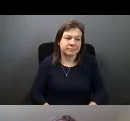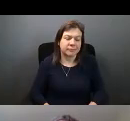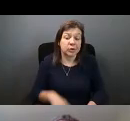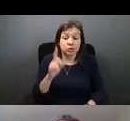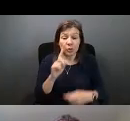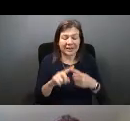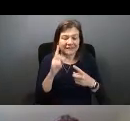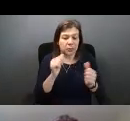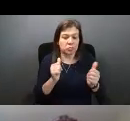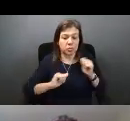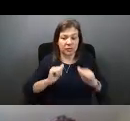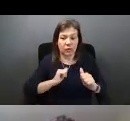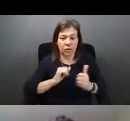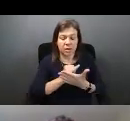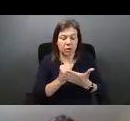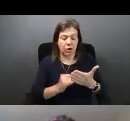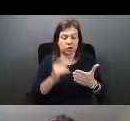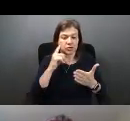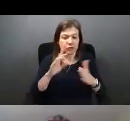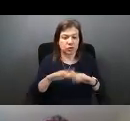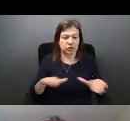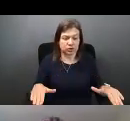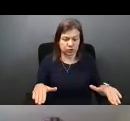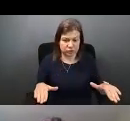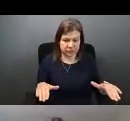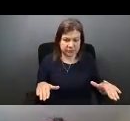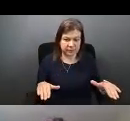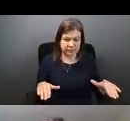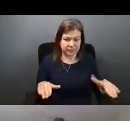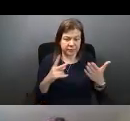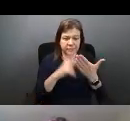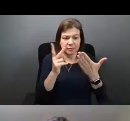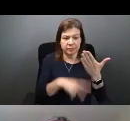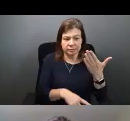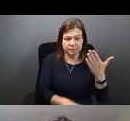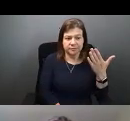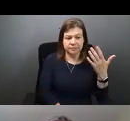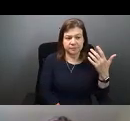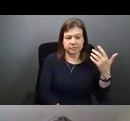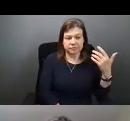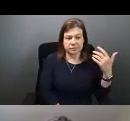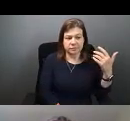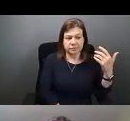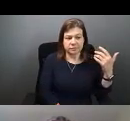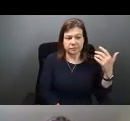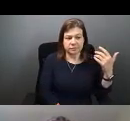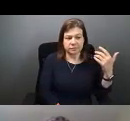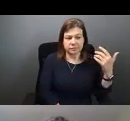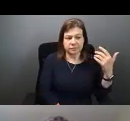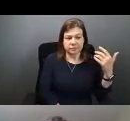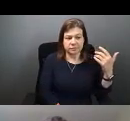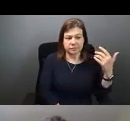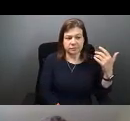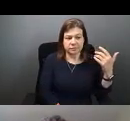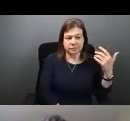performing arts for access for kids program, then anything that you would be